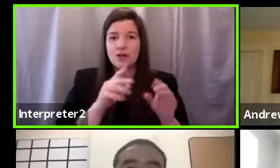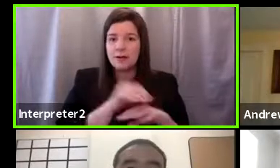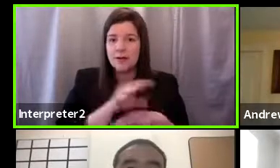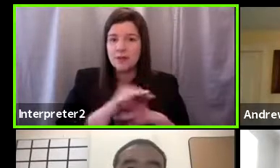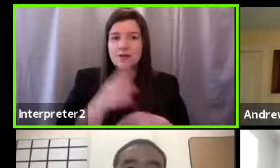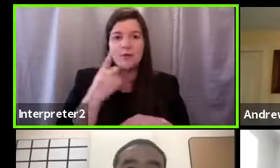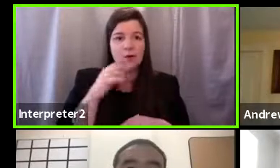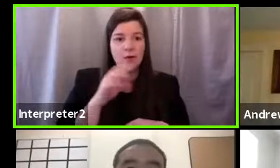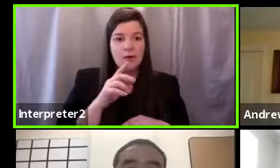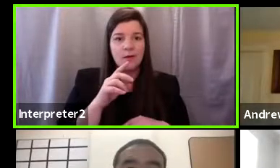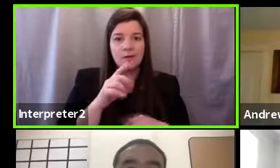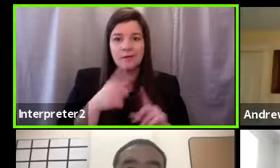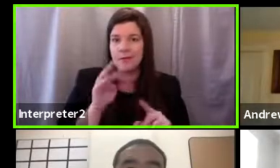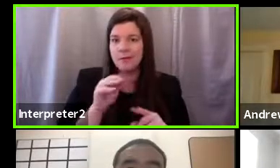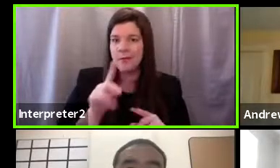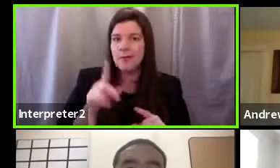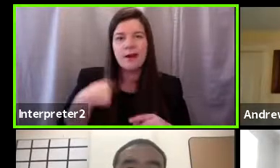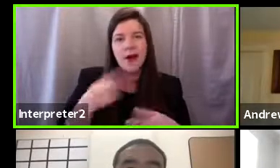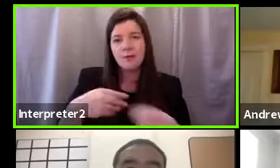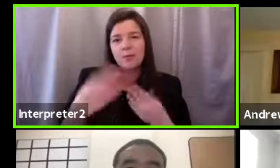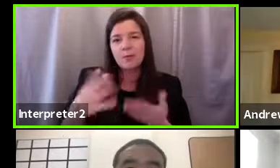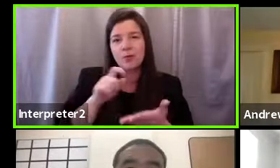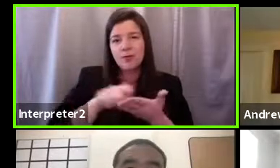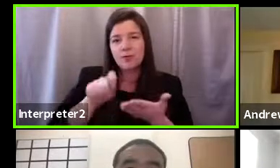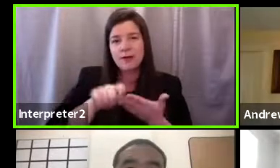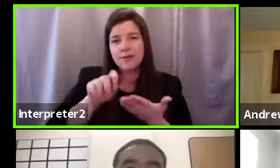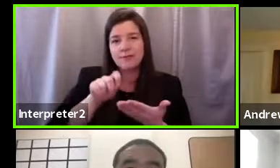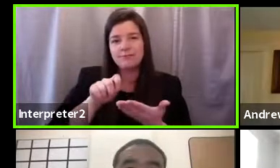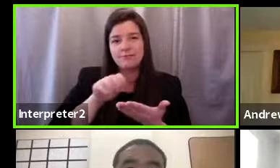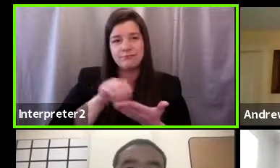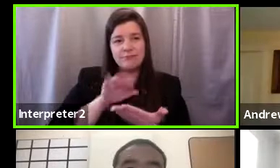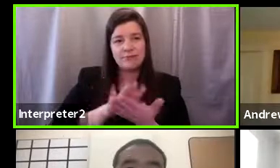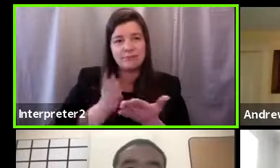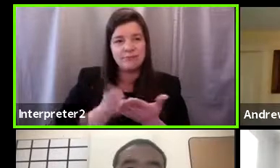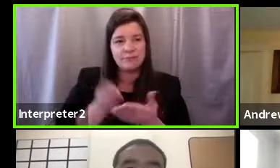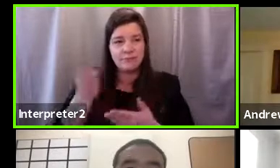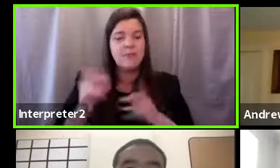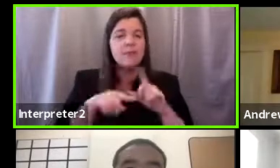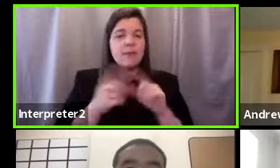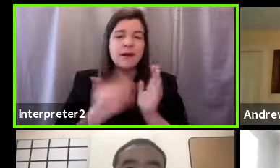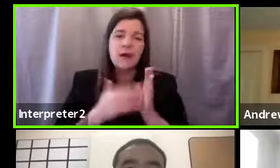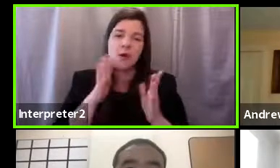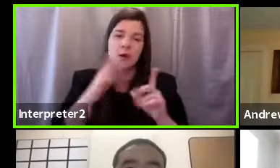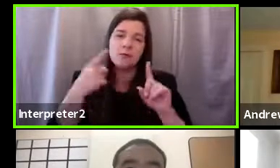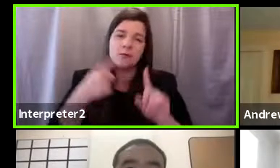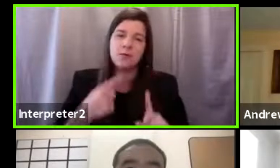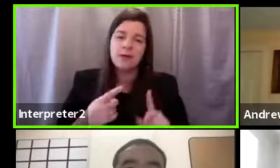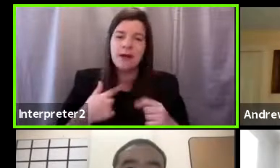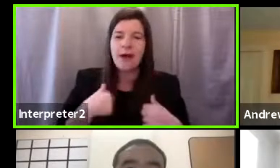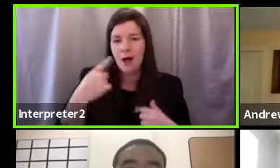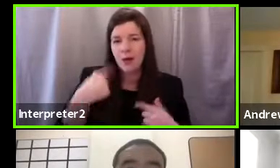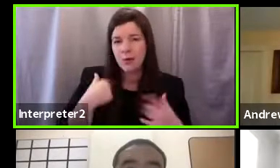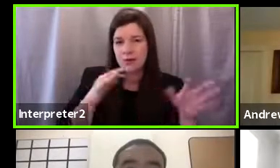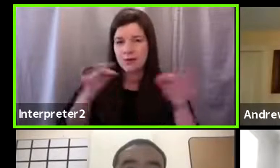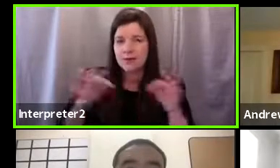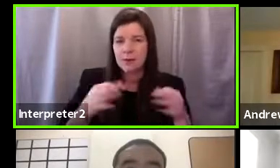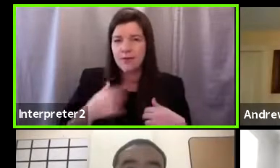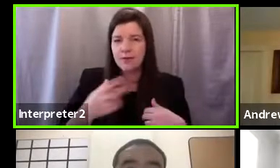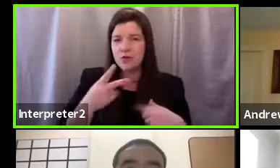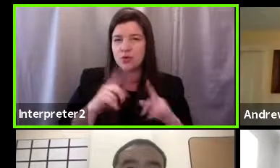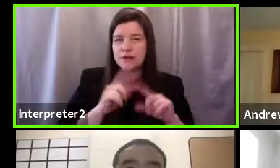I'll try to keep it to bullet points. I just want to say, I think we're talking about two different things that are really